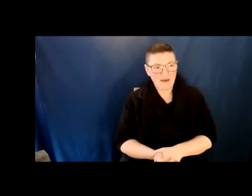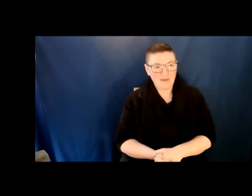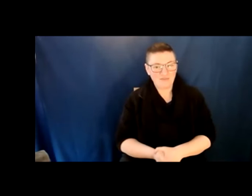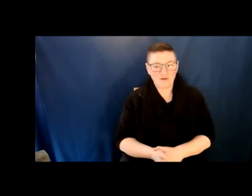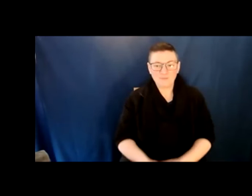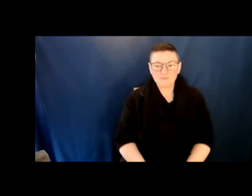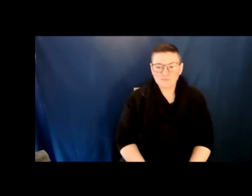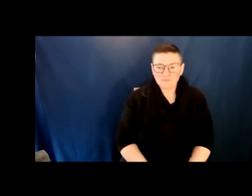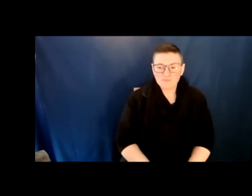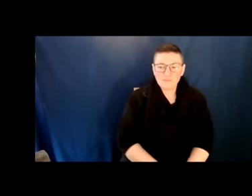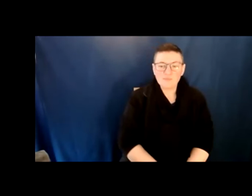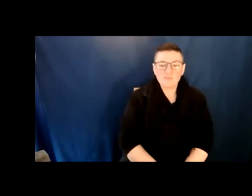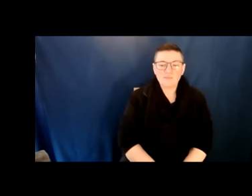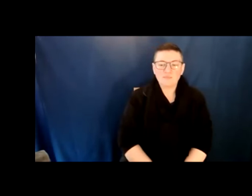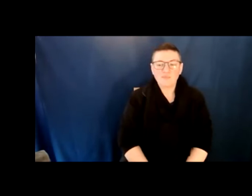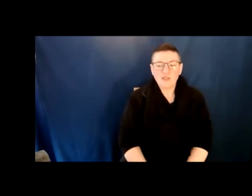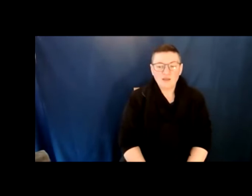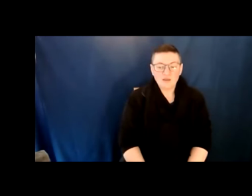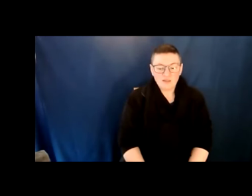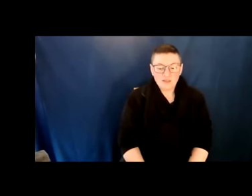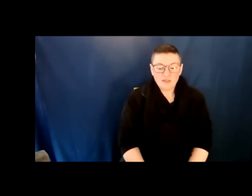same metaphor.